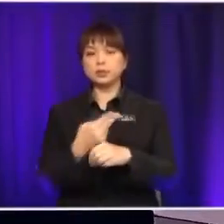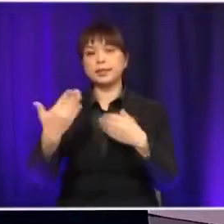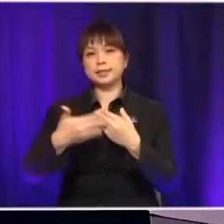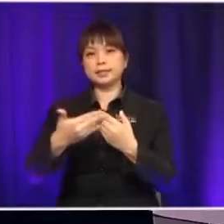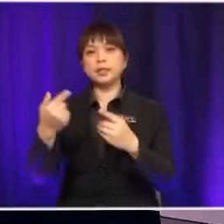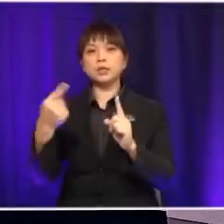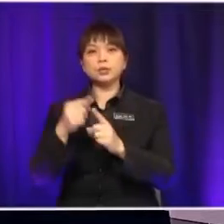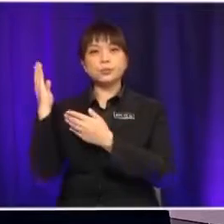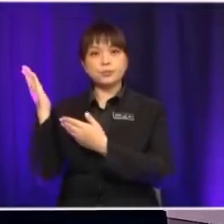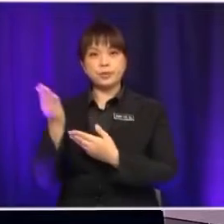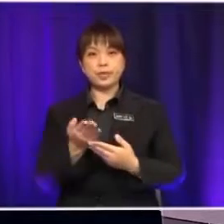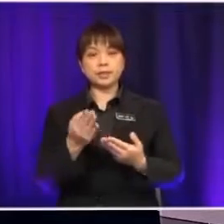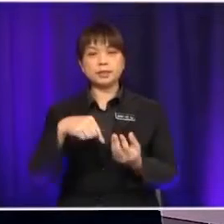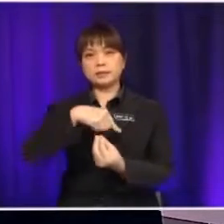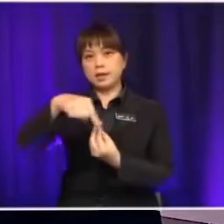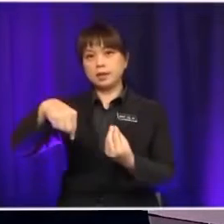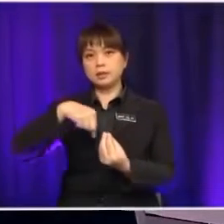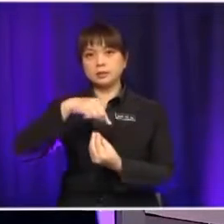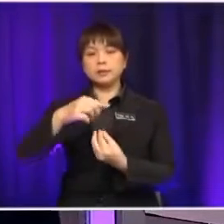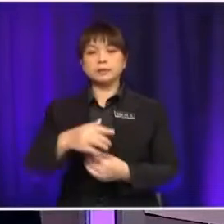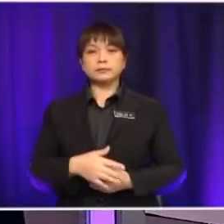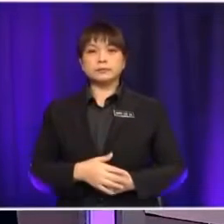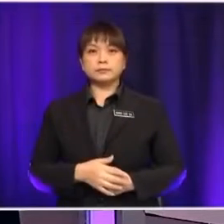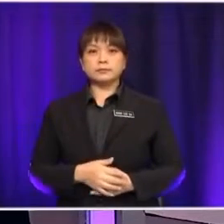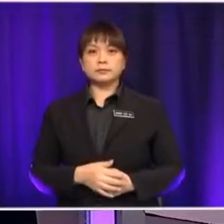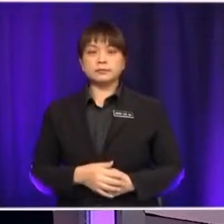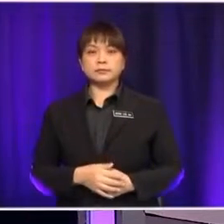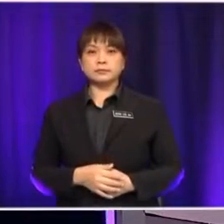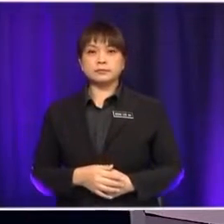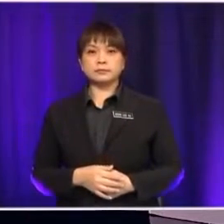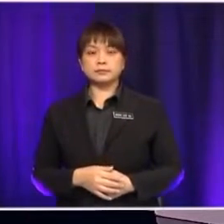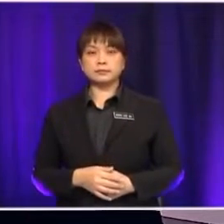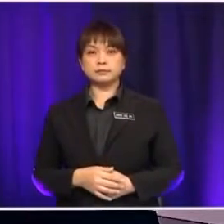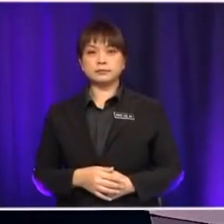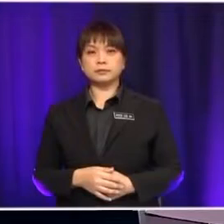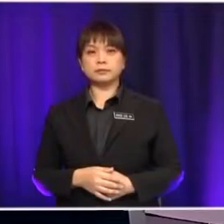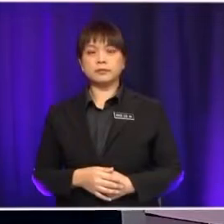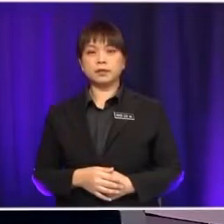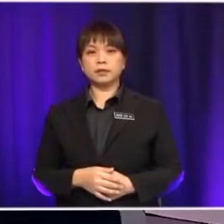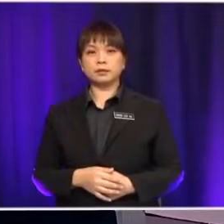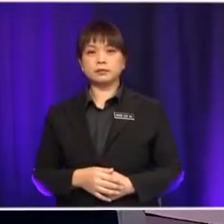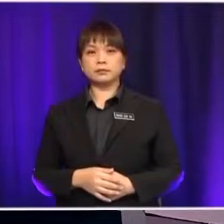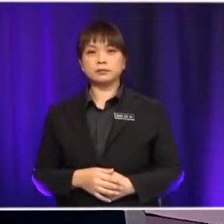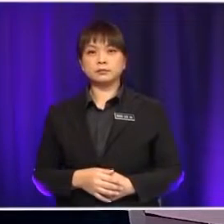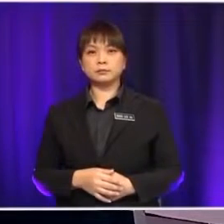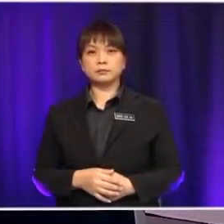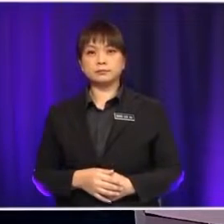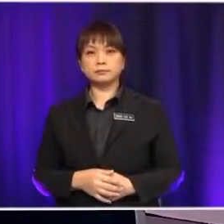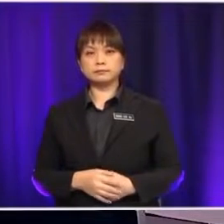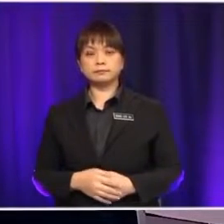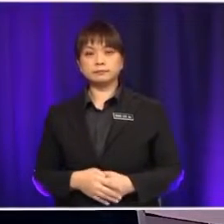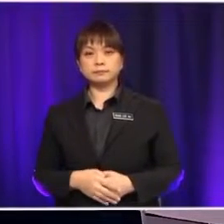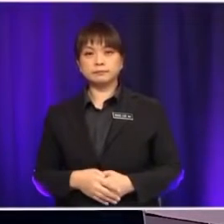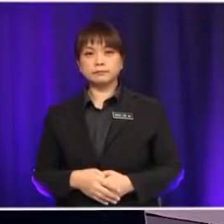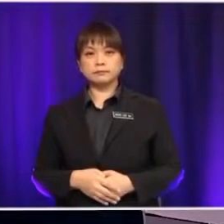like not causing trouble. So all these, you can either use the convenience, right? All those keywords, or you can use the words here.